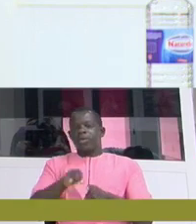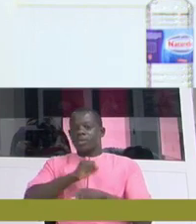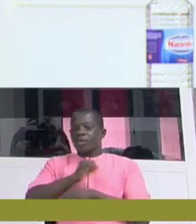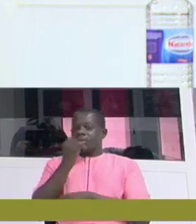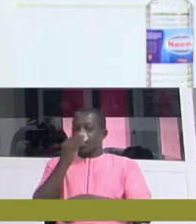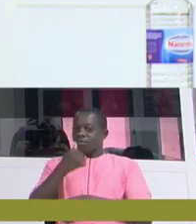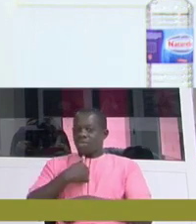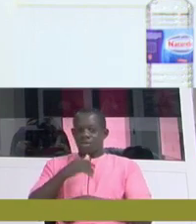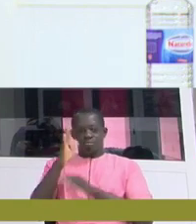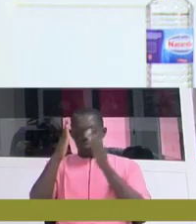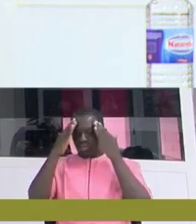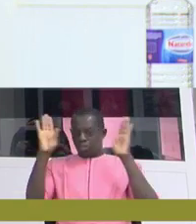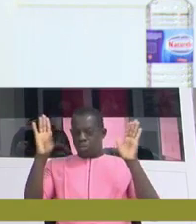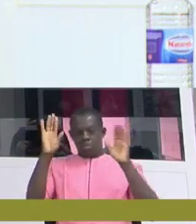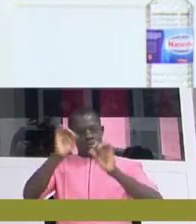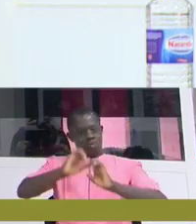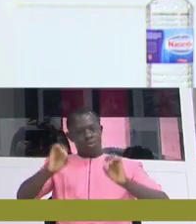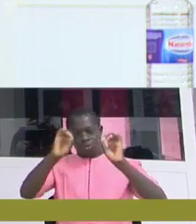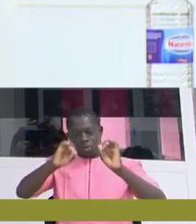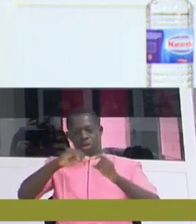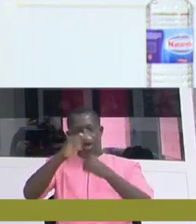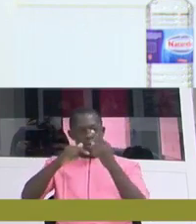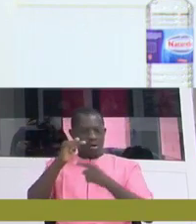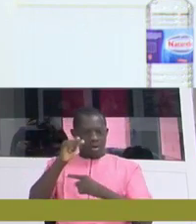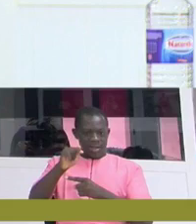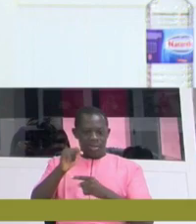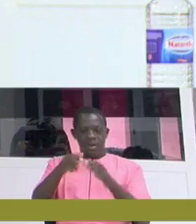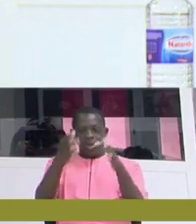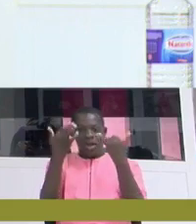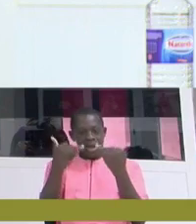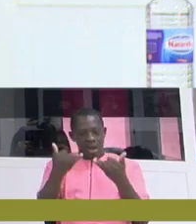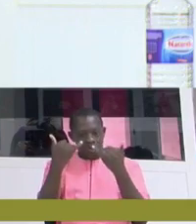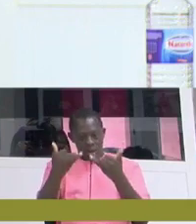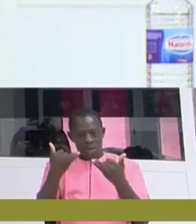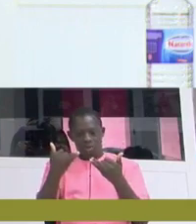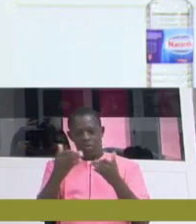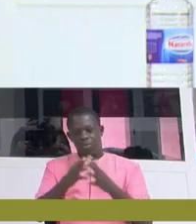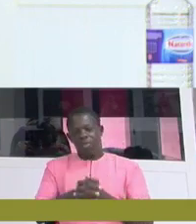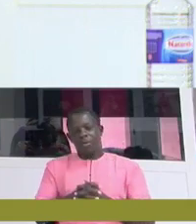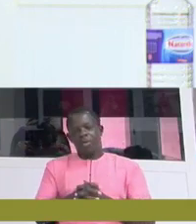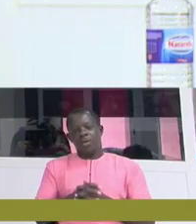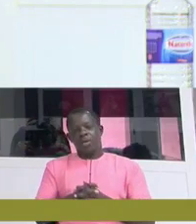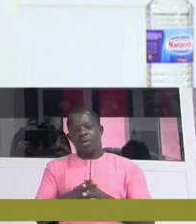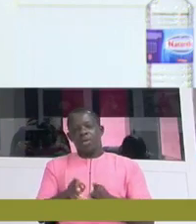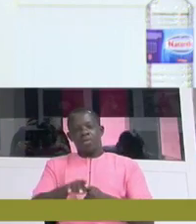But I don't know anything about it. It said to me, as it is now,